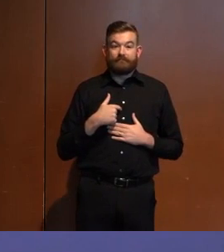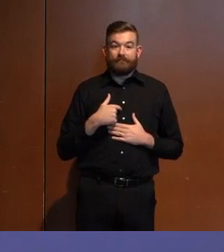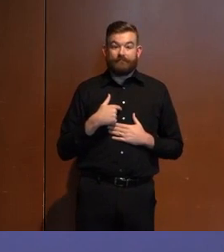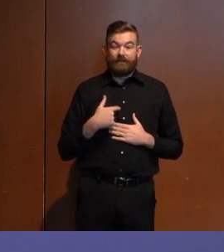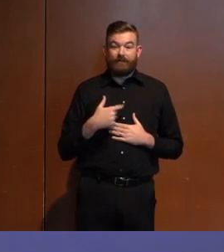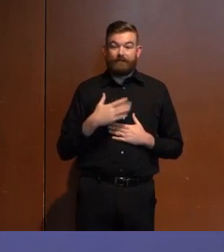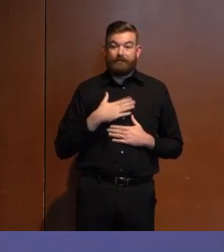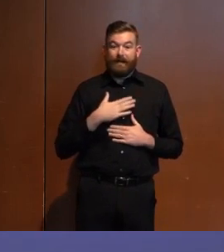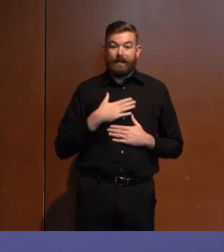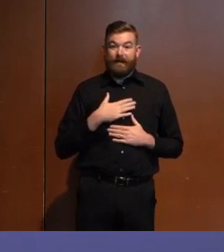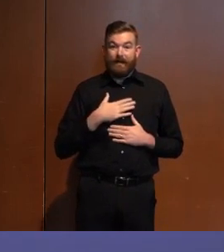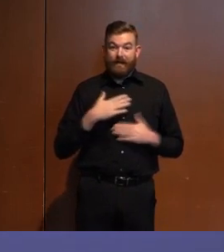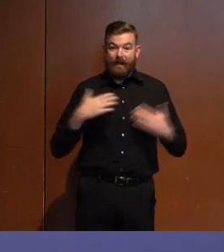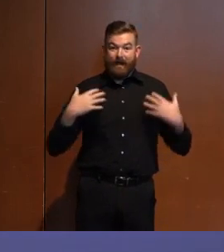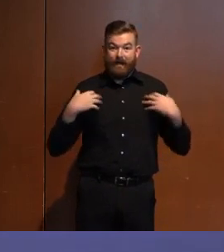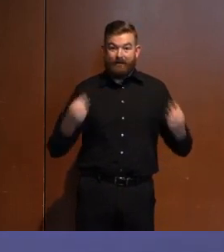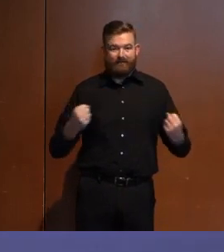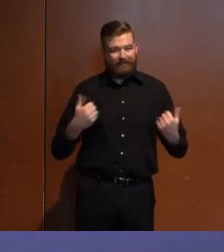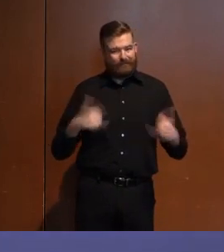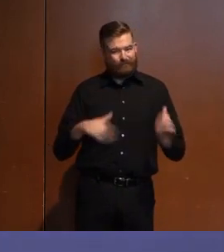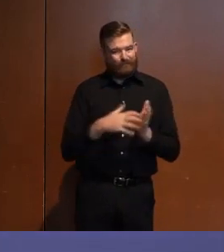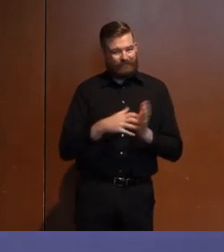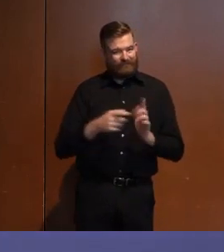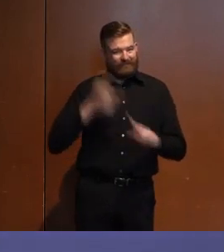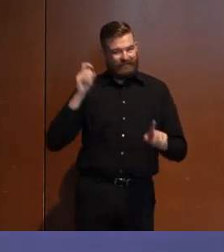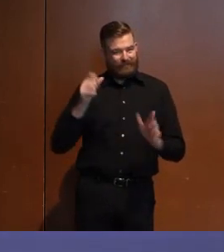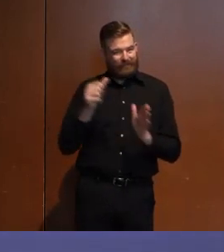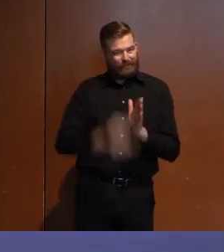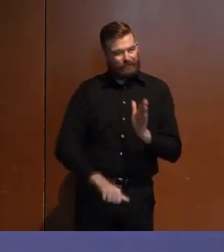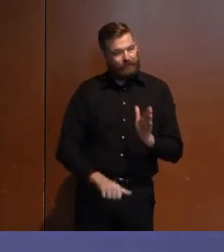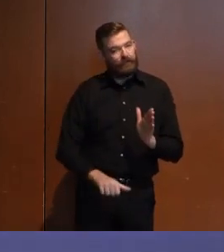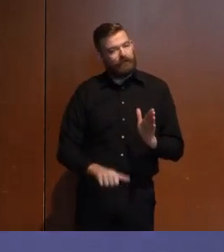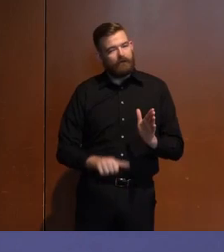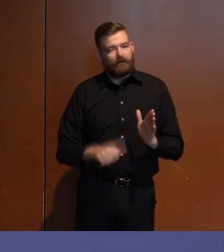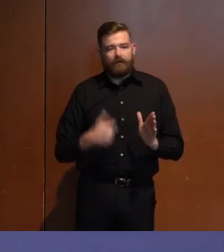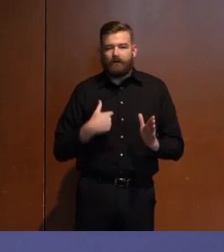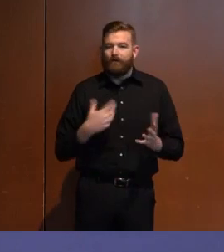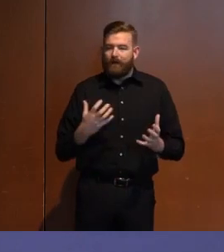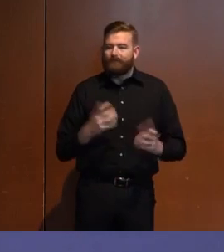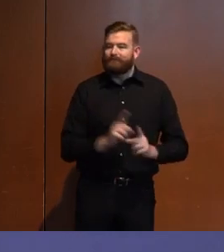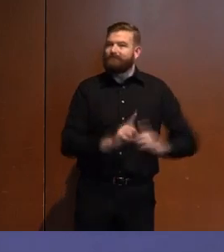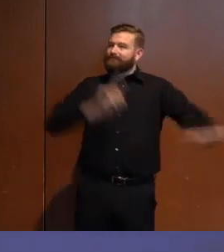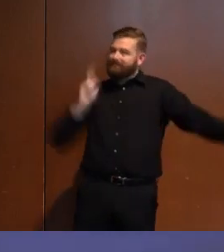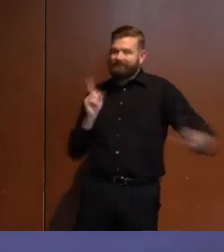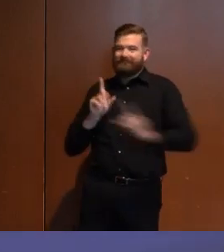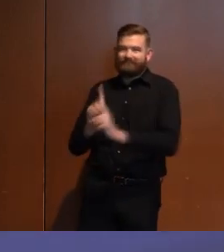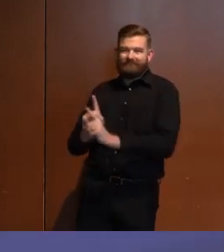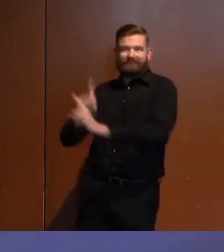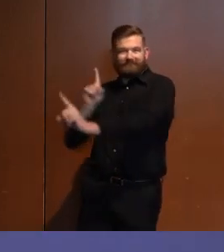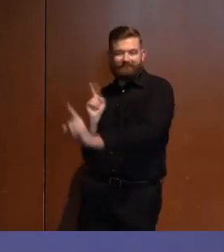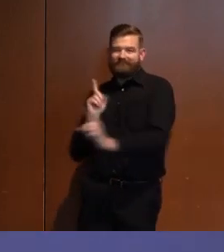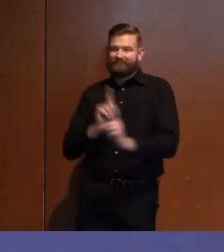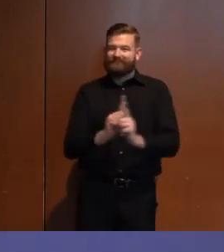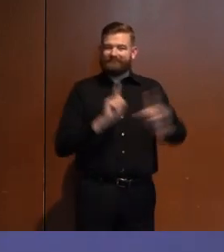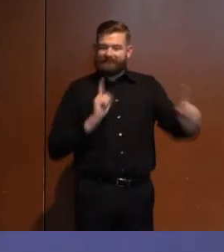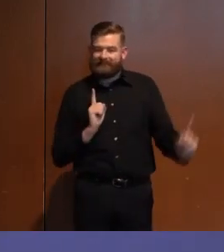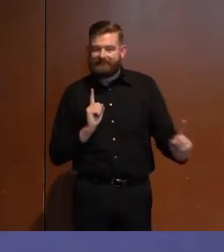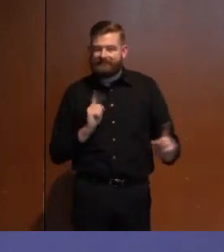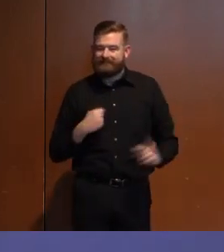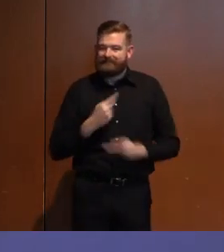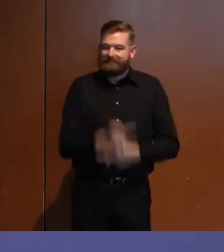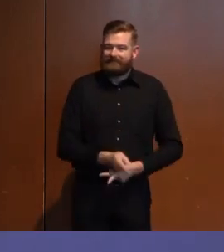I'm practicing the social distancing that we are preaching. So just to make sure you know that we're all still very close friends up